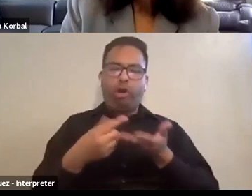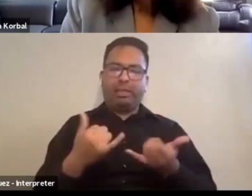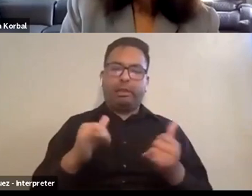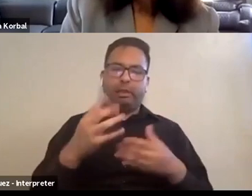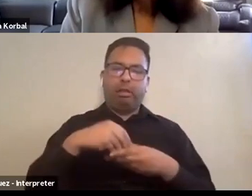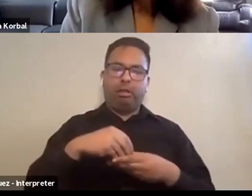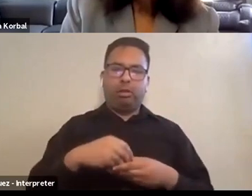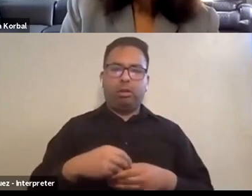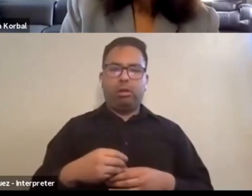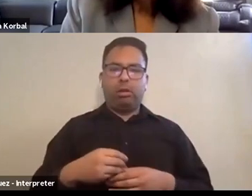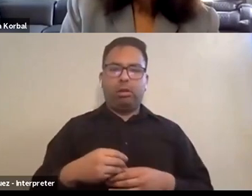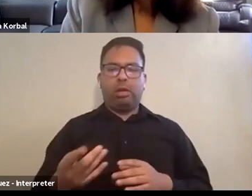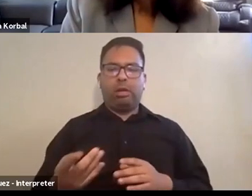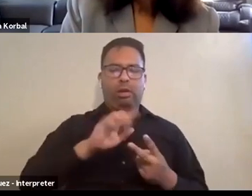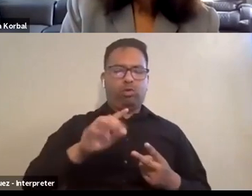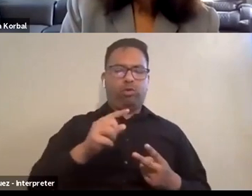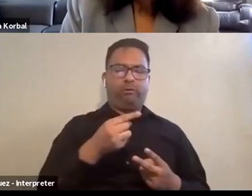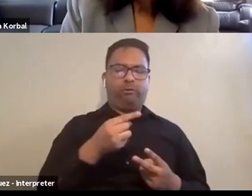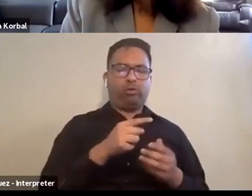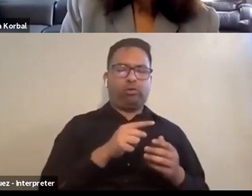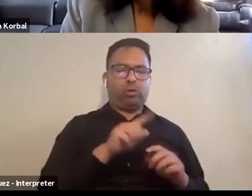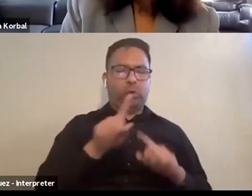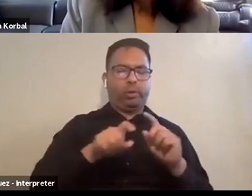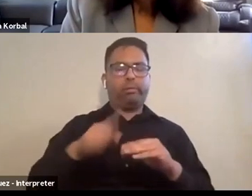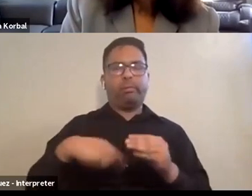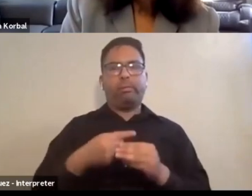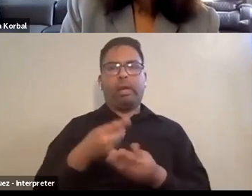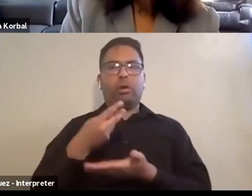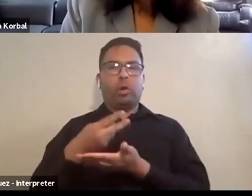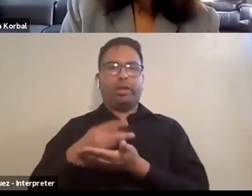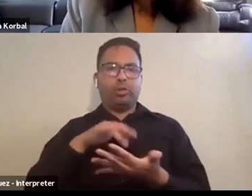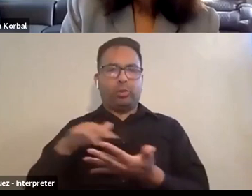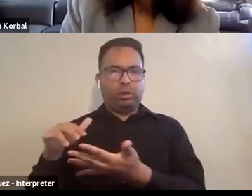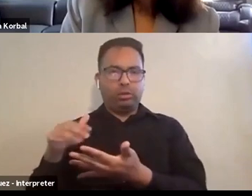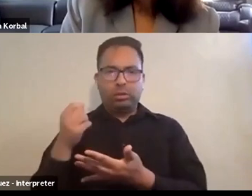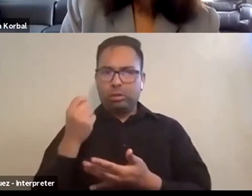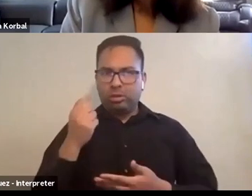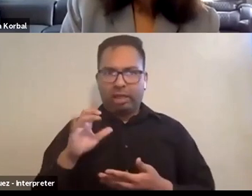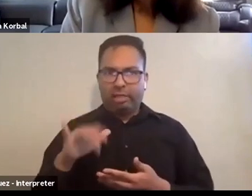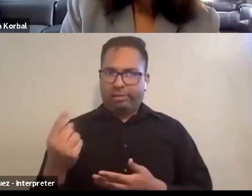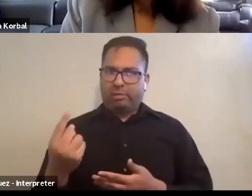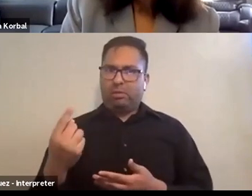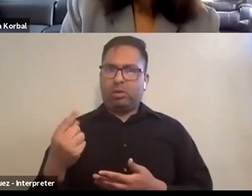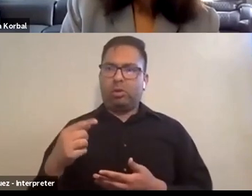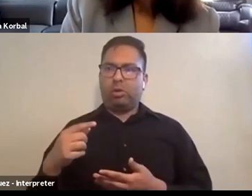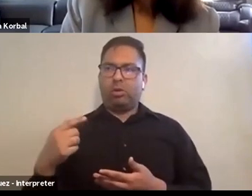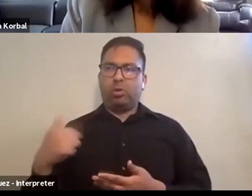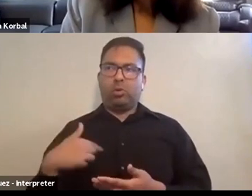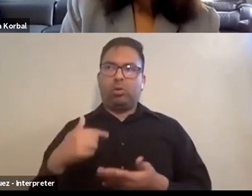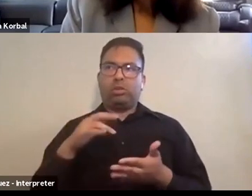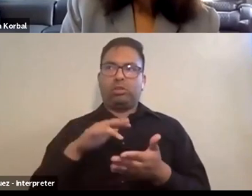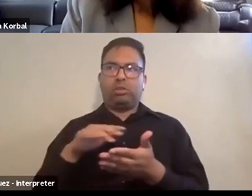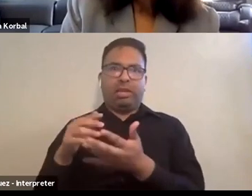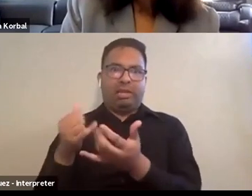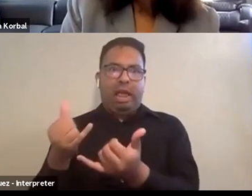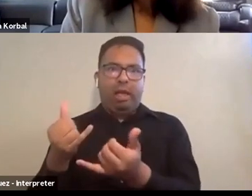of your first questions, actually, about, you know, graduate studies, Cuban Woman Now and Sandinista's Daughters is something that people study in graduate school now to learn how to